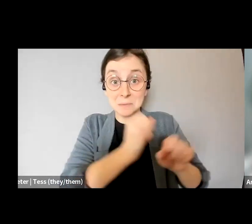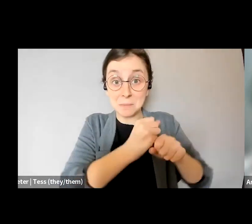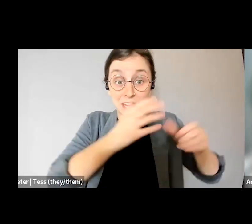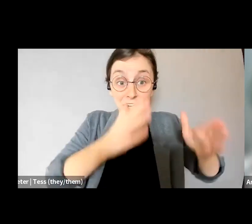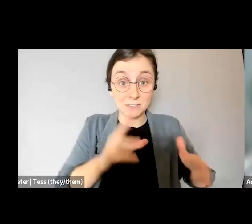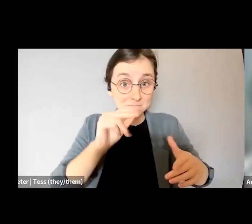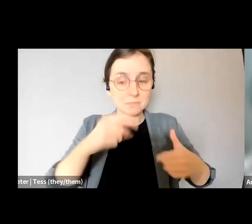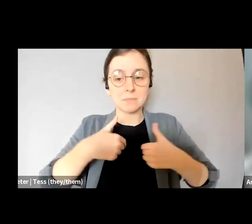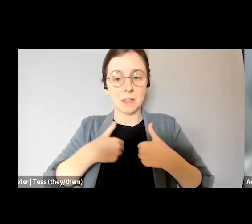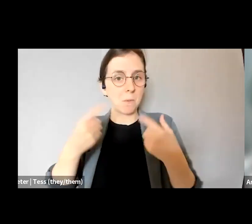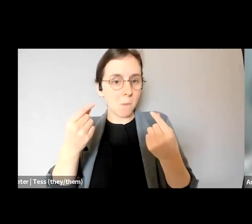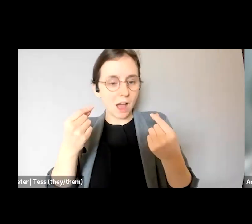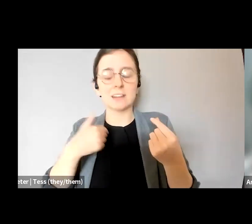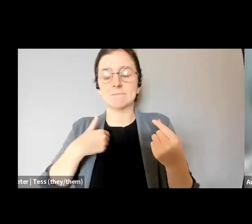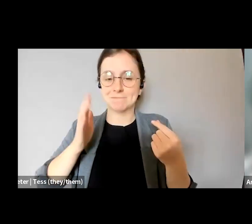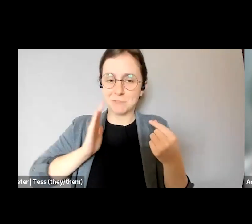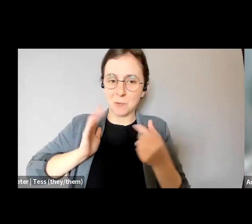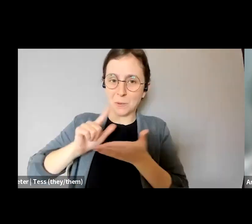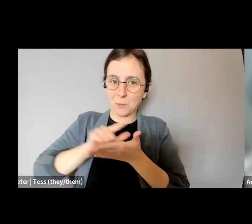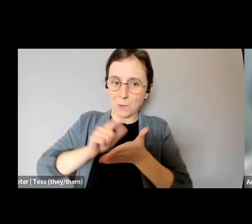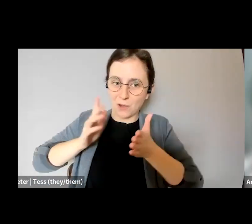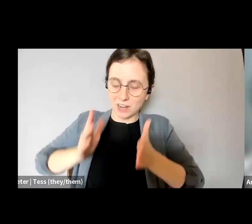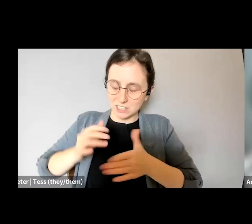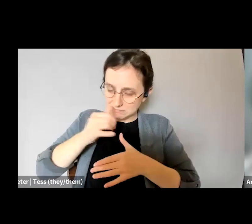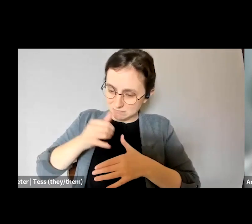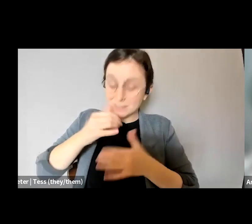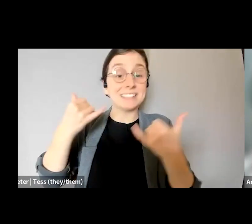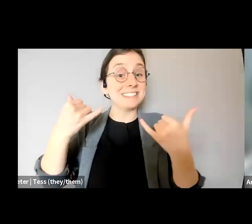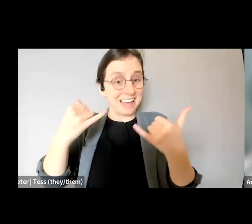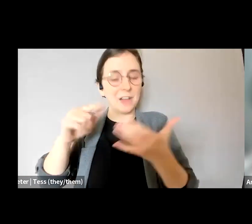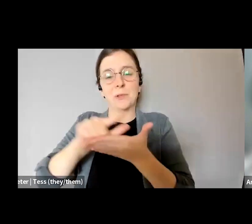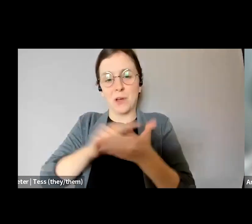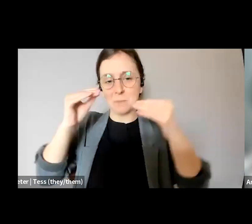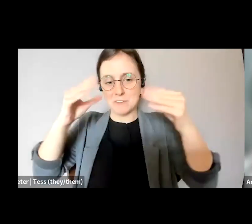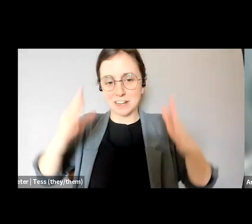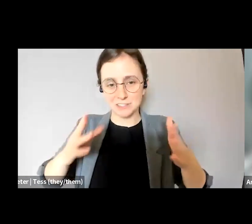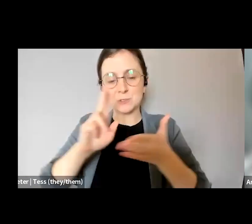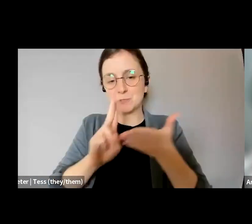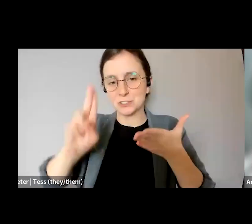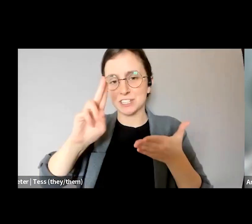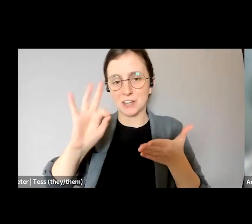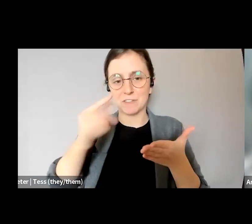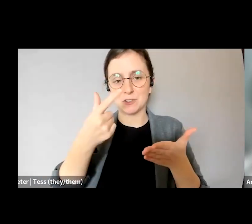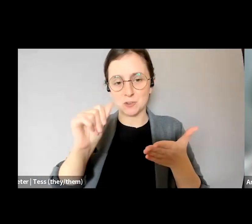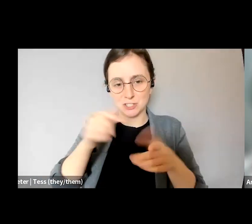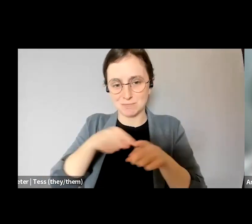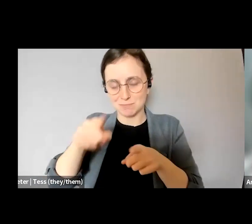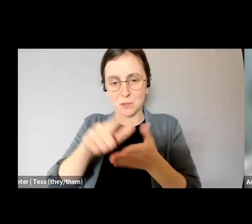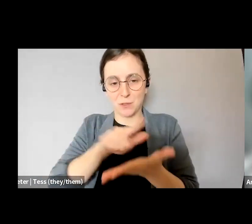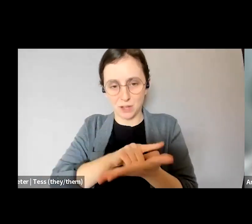a recovering lawyer, now law professor at the University of Georgia School of Law, where I serve as an associate dean and a professor of